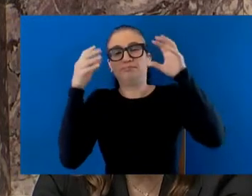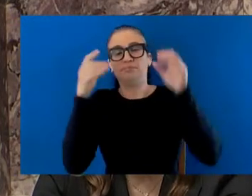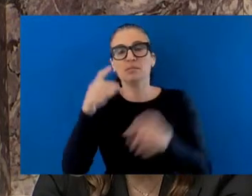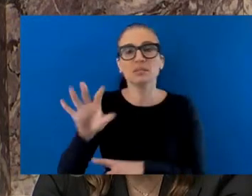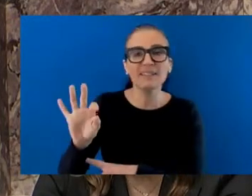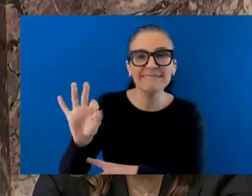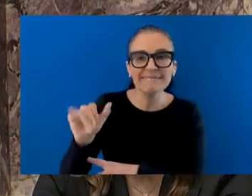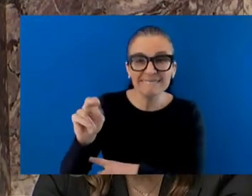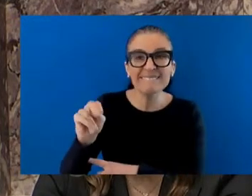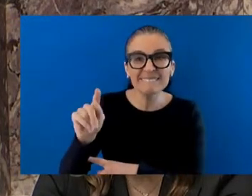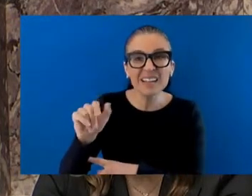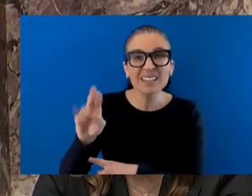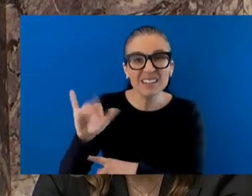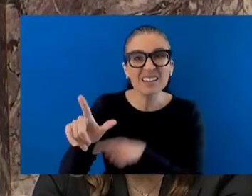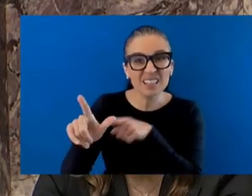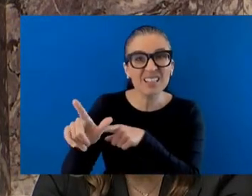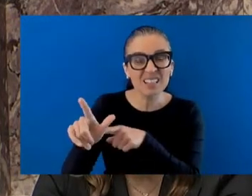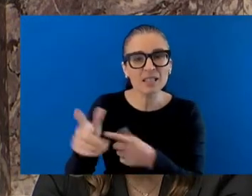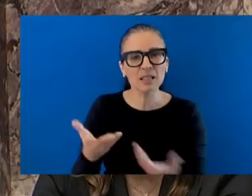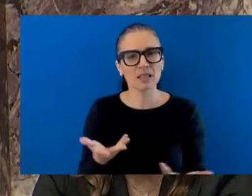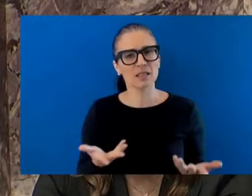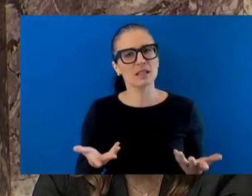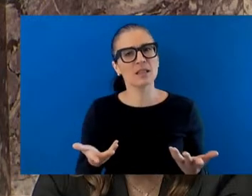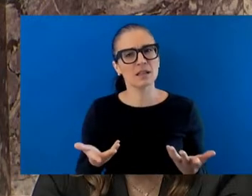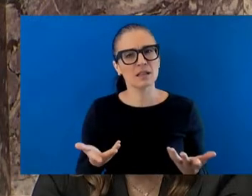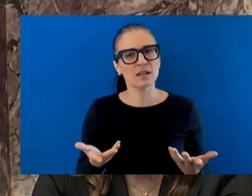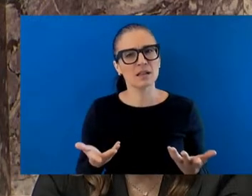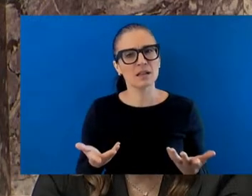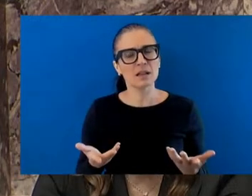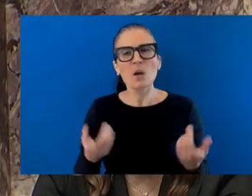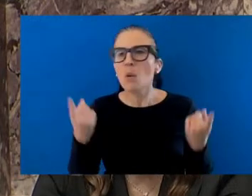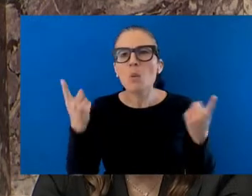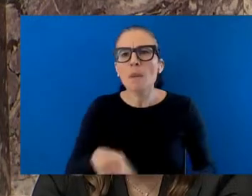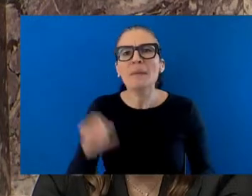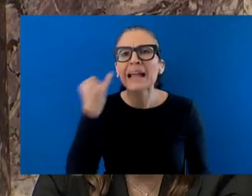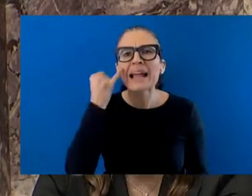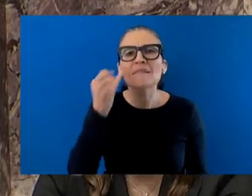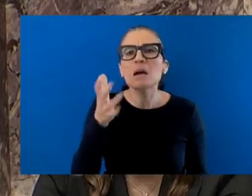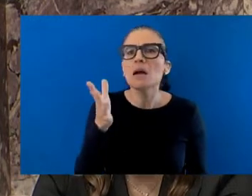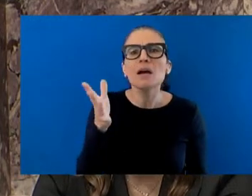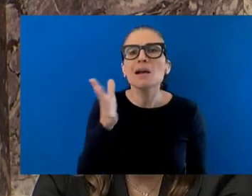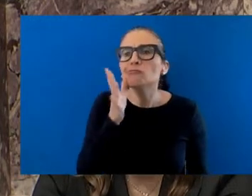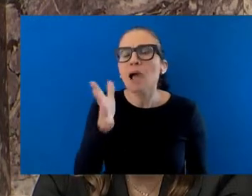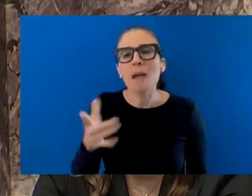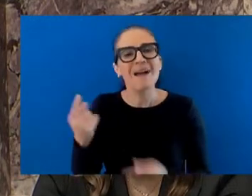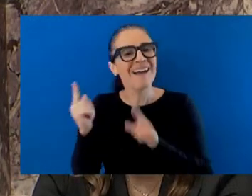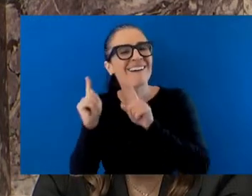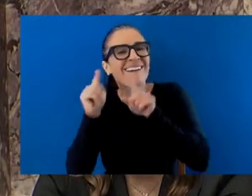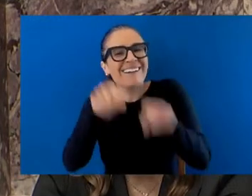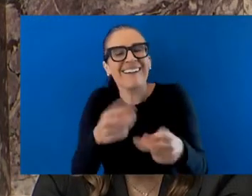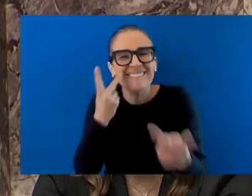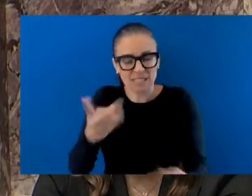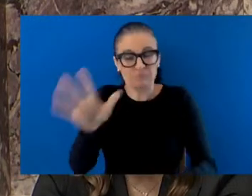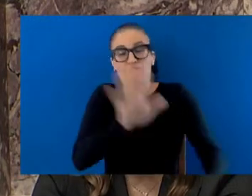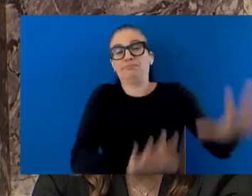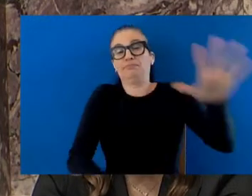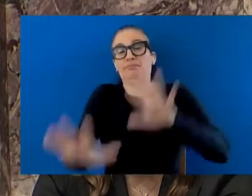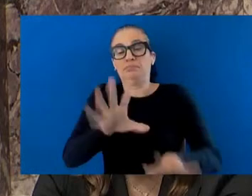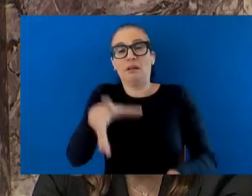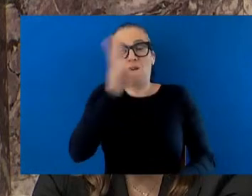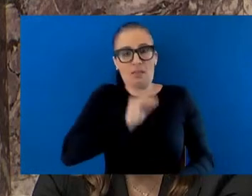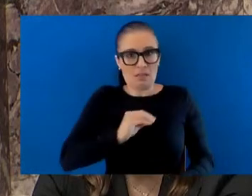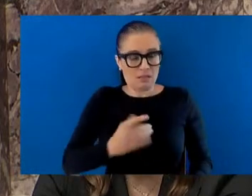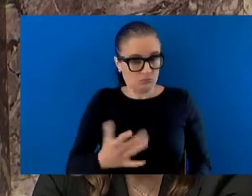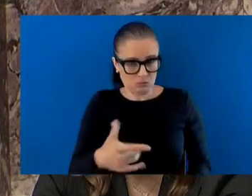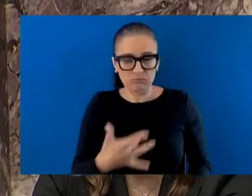grandmother visiting the hospital and highlights that illicit drug use is not only repeatedly found in hospital